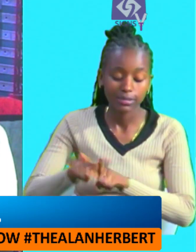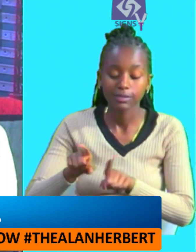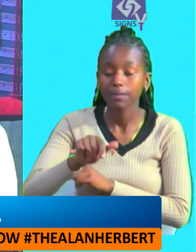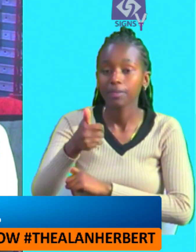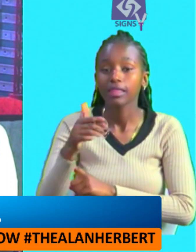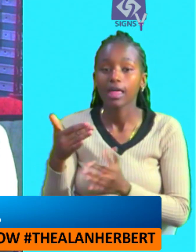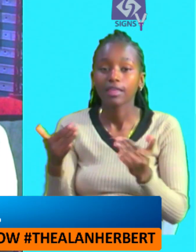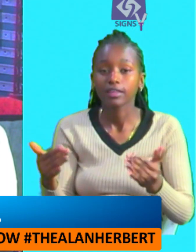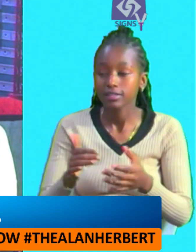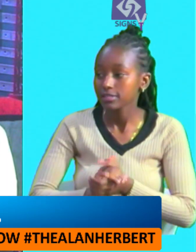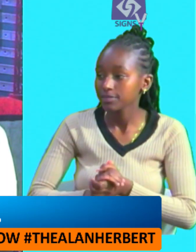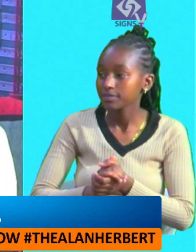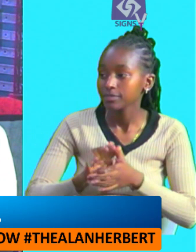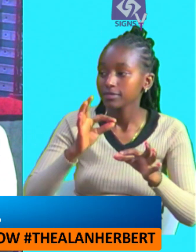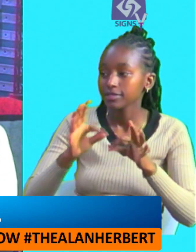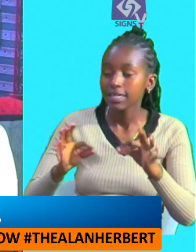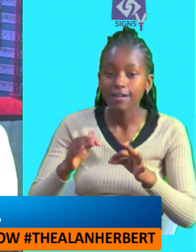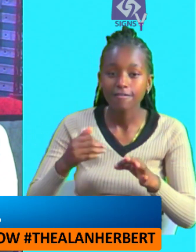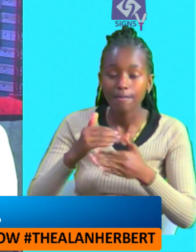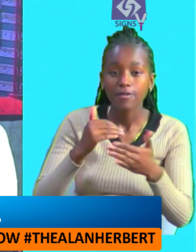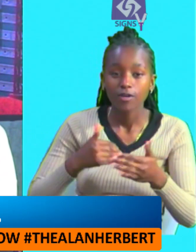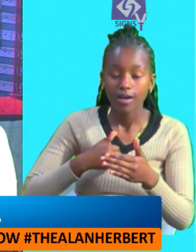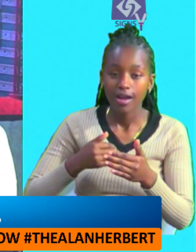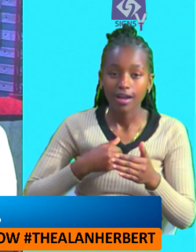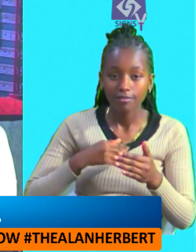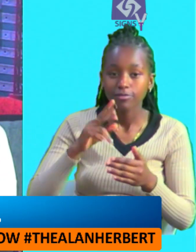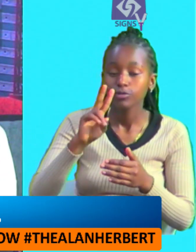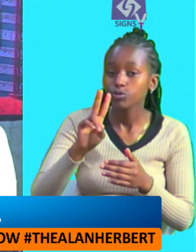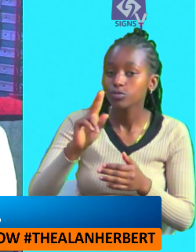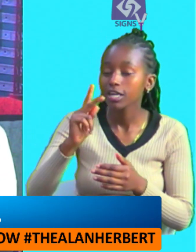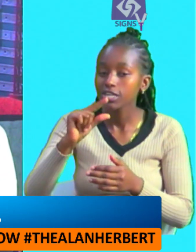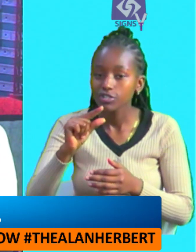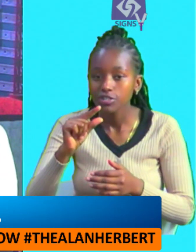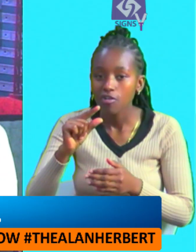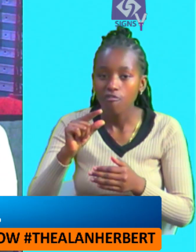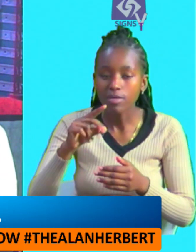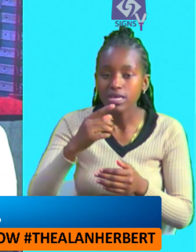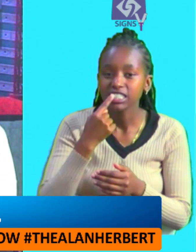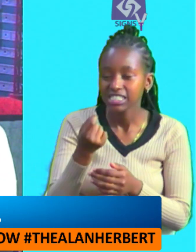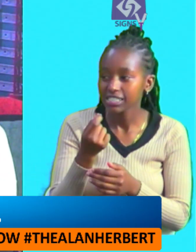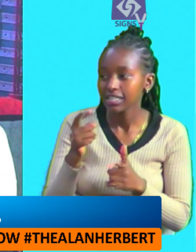serikali. Zikishania pamoja, you call all your ancestors. Kujeni tu kwenye